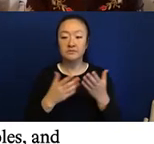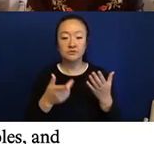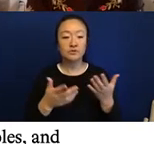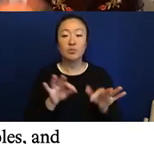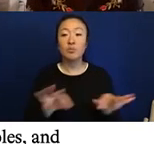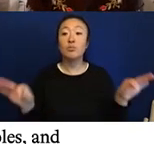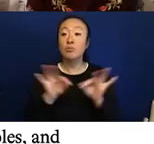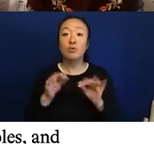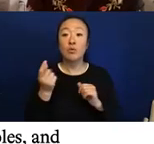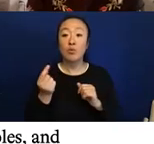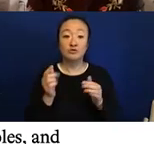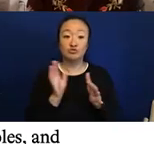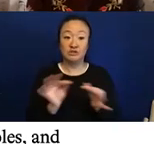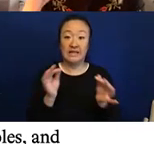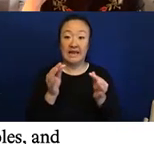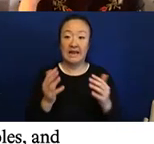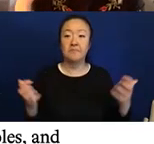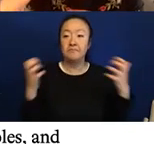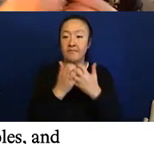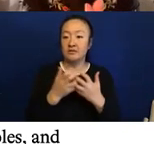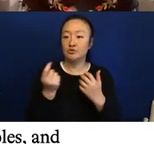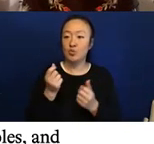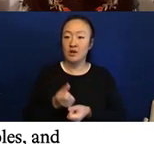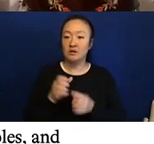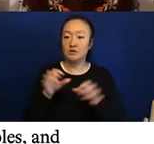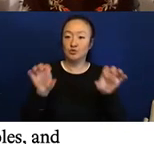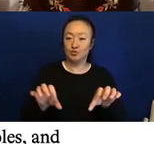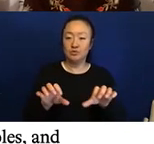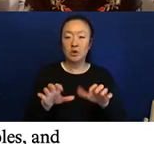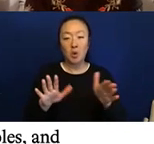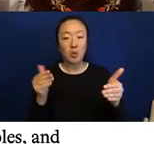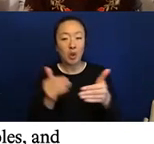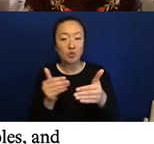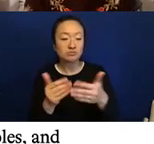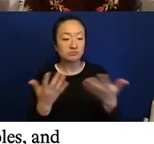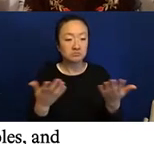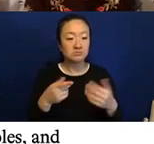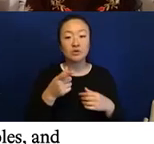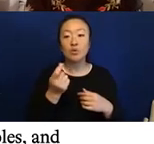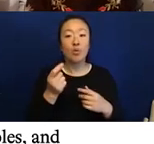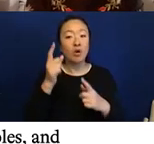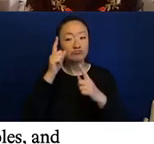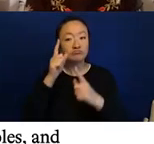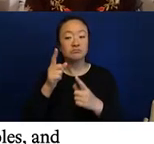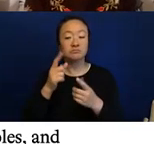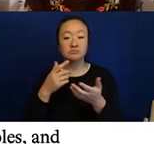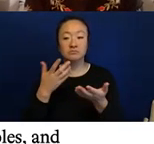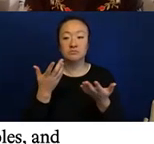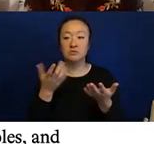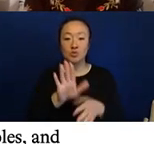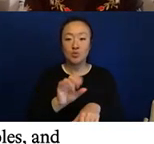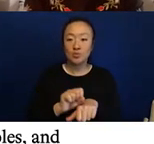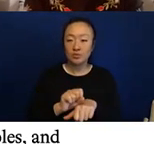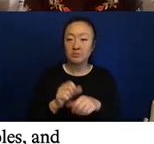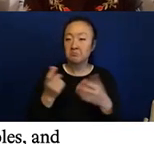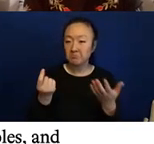you're saying matches what you're doing, or comes close anyway. So what you are getting at with your work.